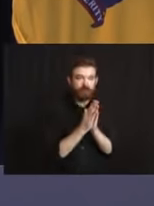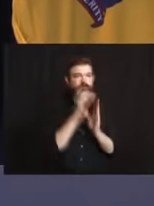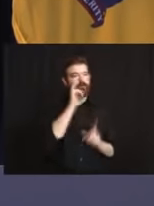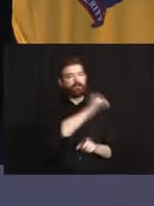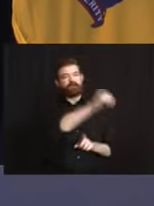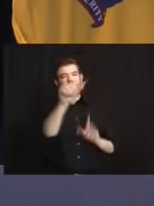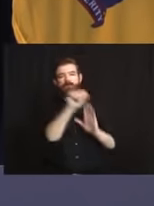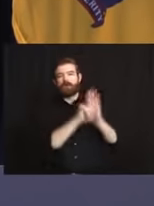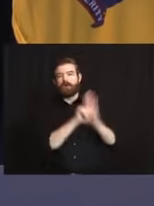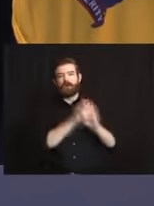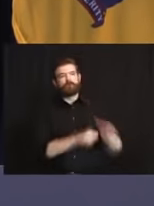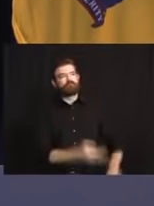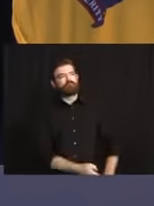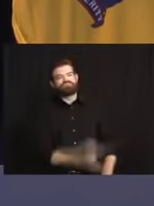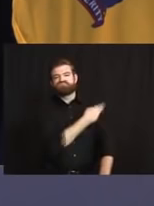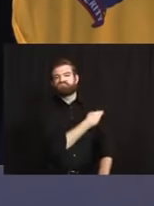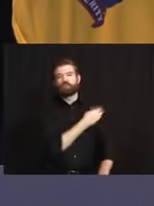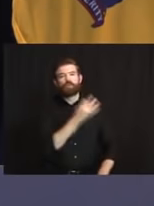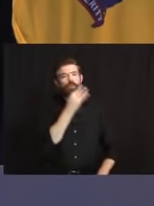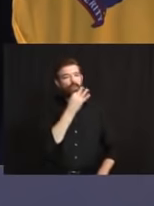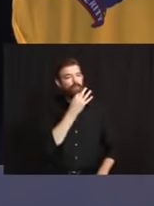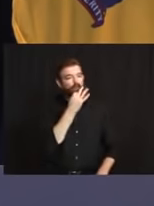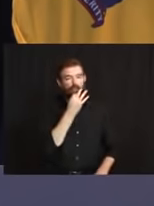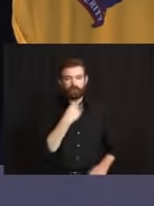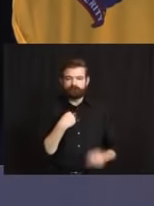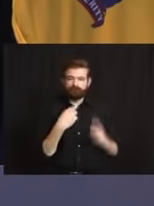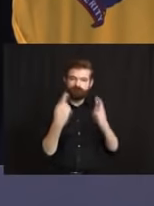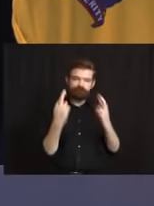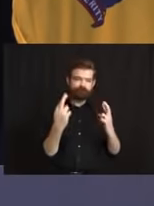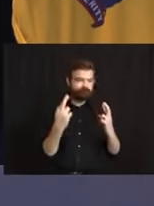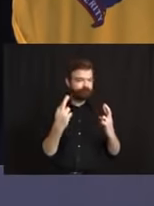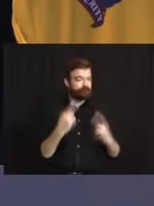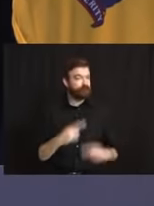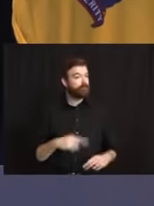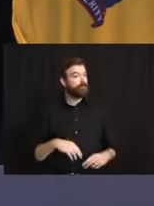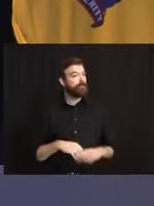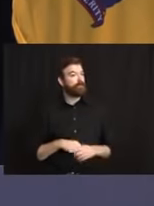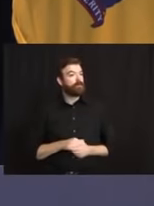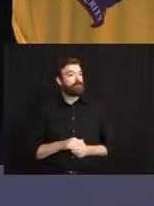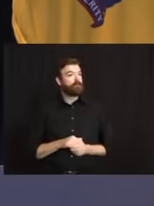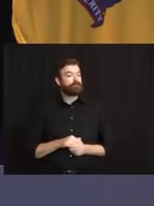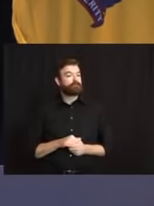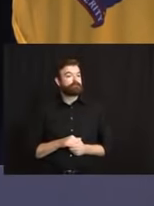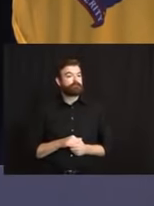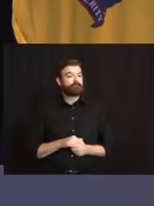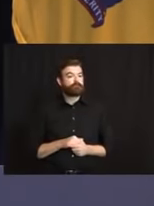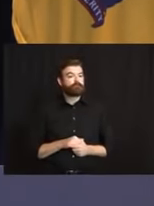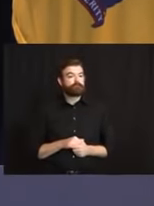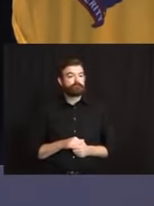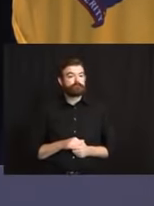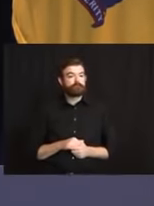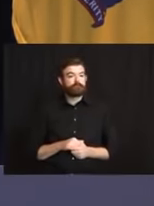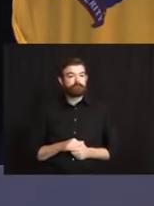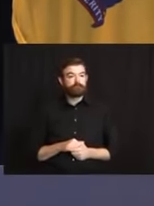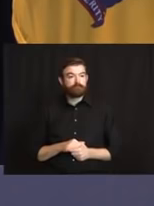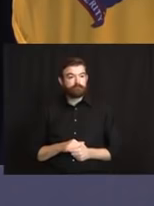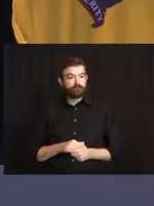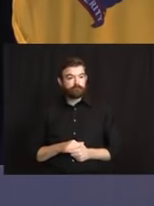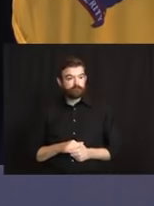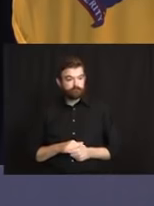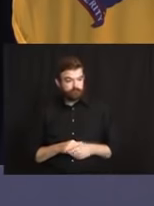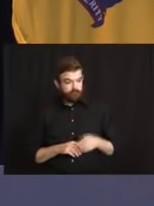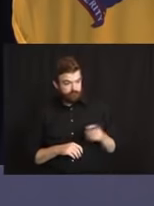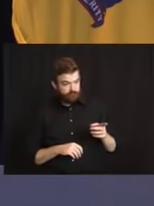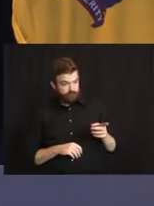them. But if you don't stay out ahead of the virus and human behavior gets out ahead of it, instead, it is a